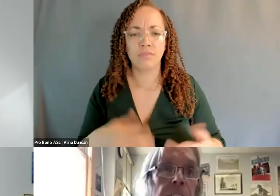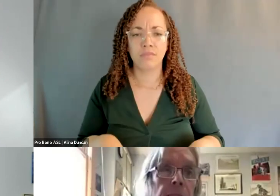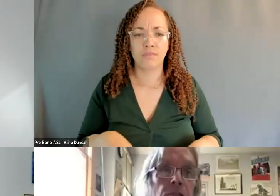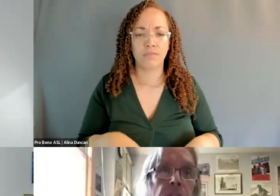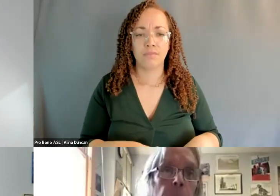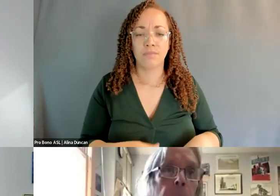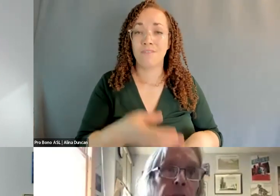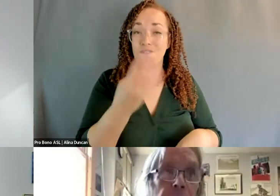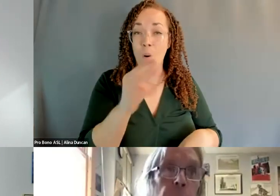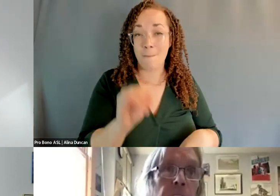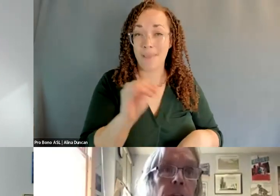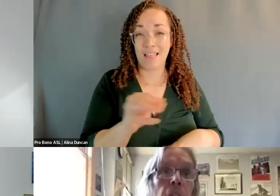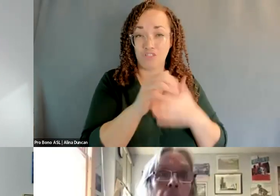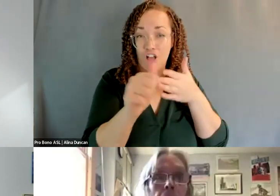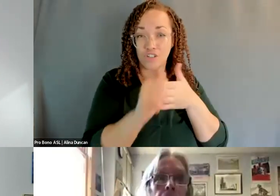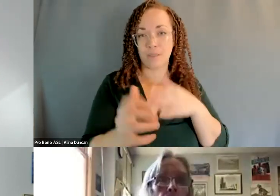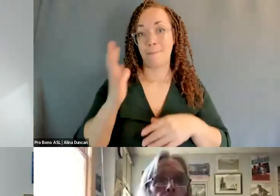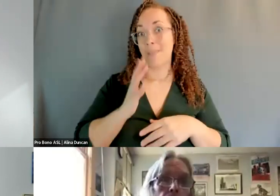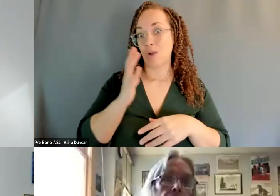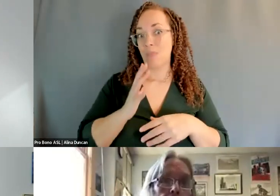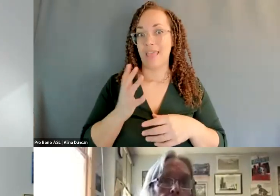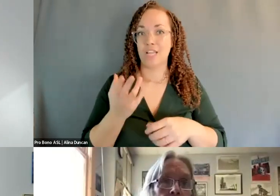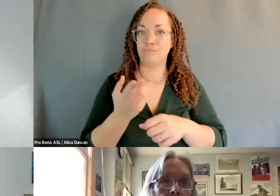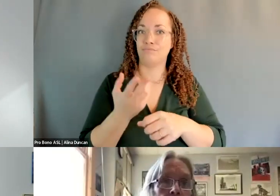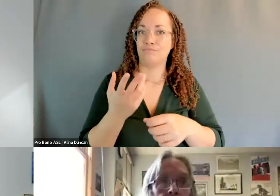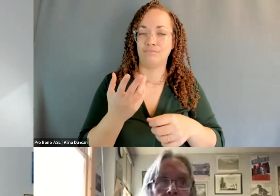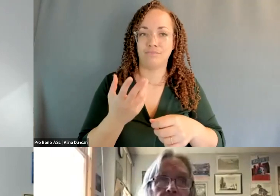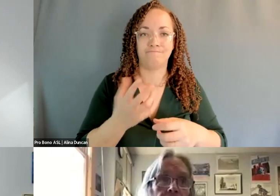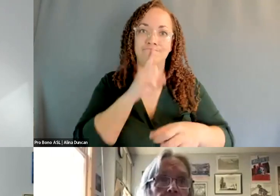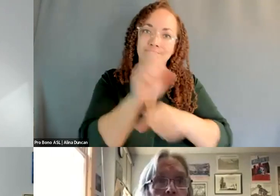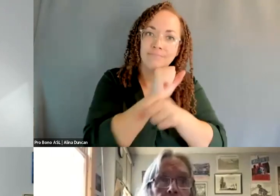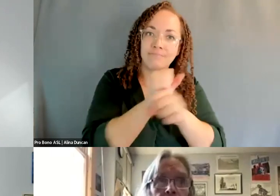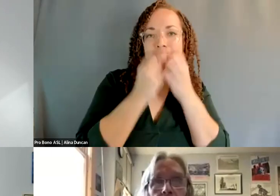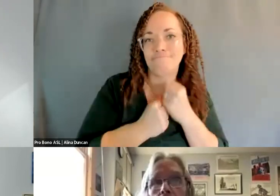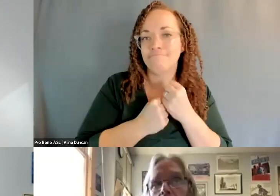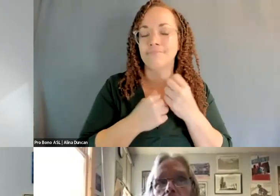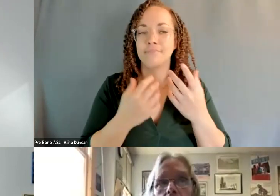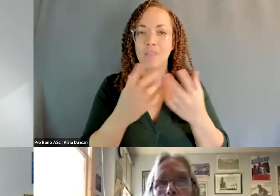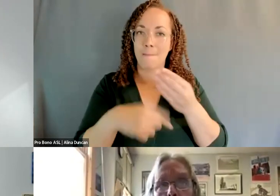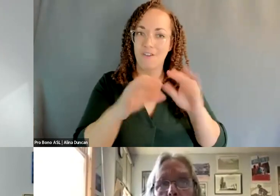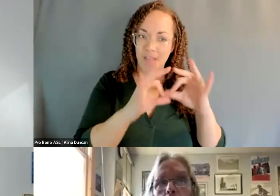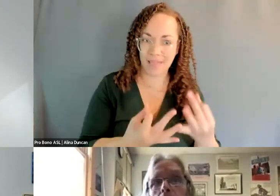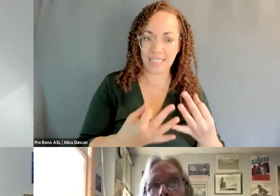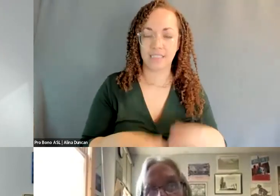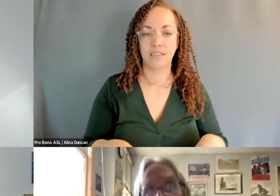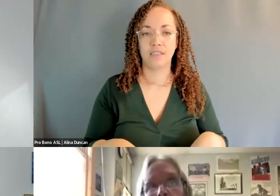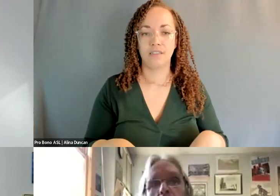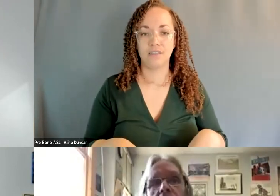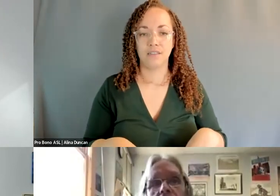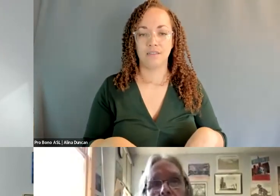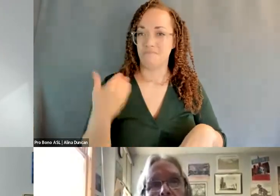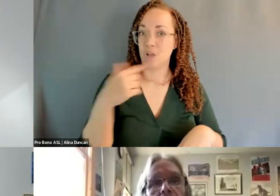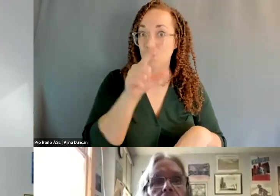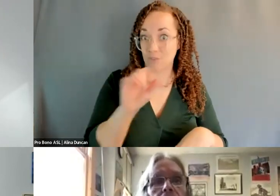they actually gave a shit about families. And they were doing some housing in 2008, 2009 during the TARP tour.